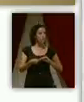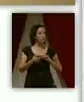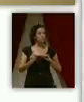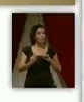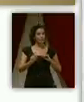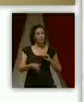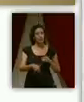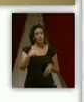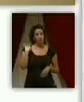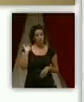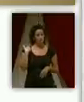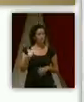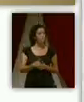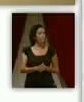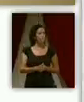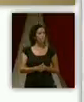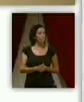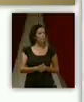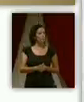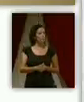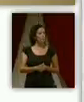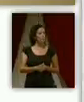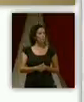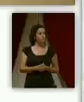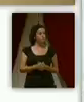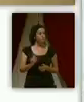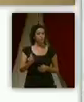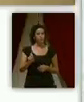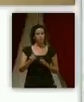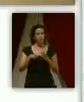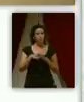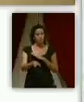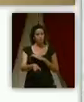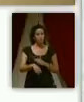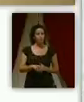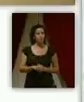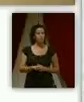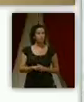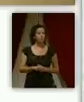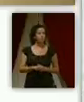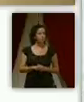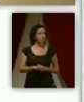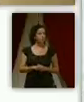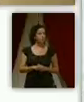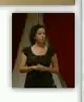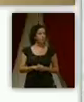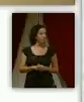to show you. You go to adjustments, general accessibility,